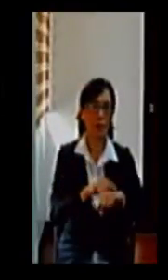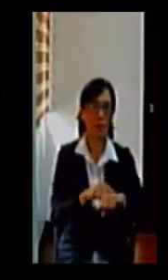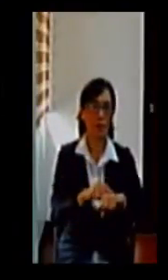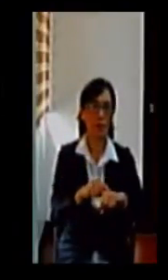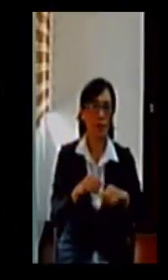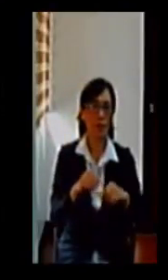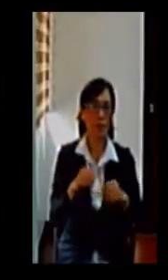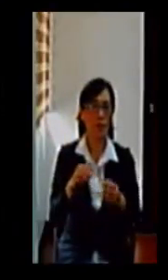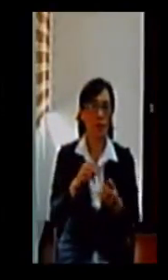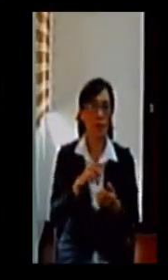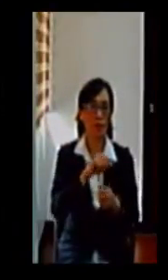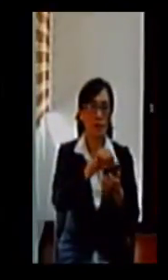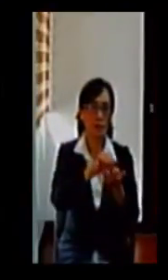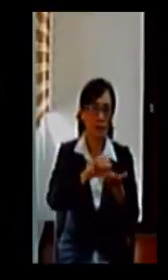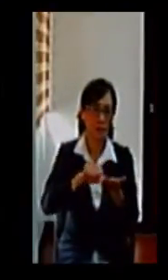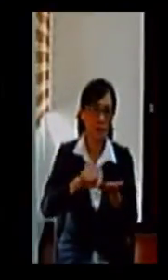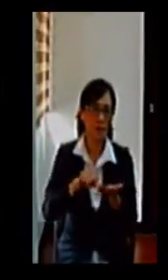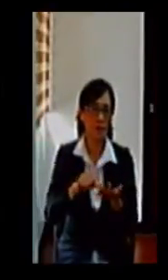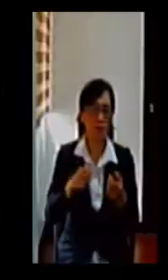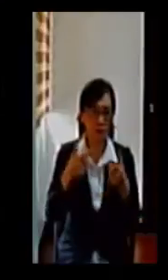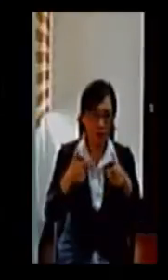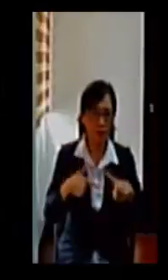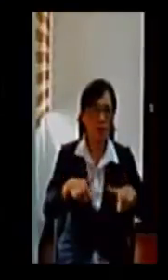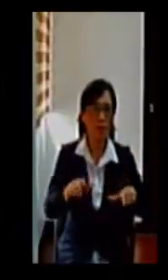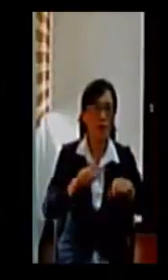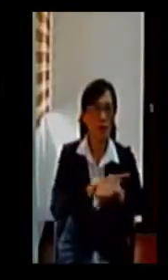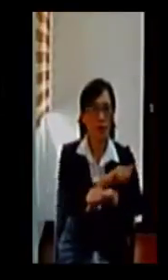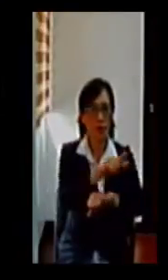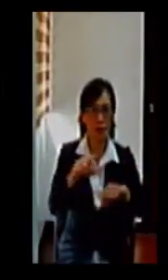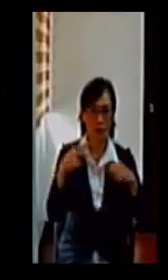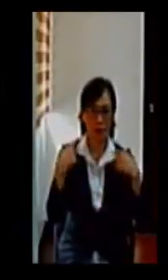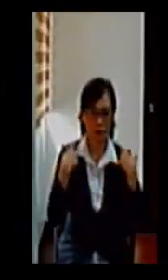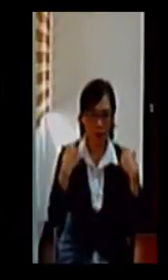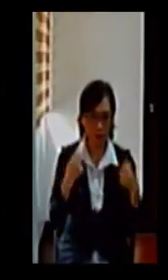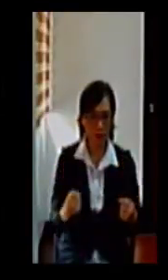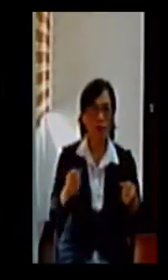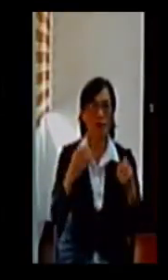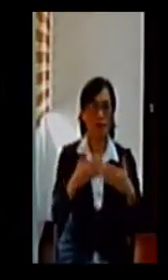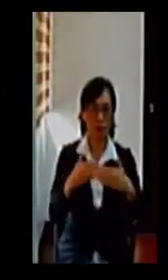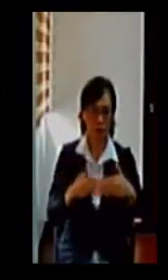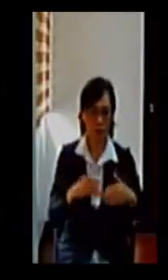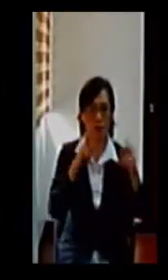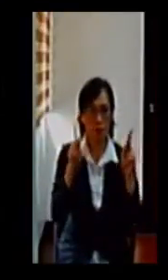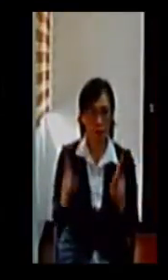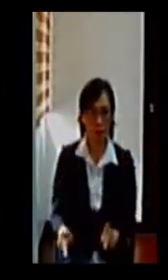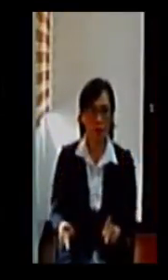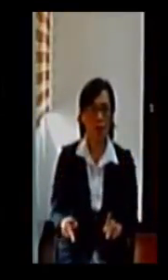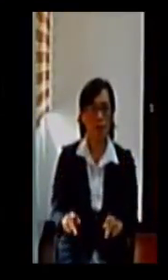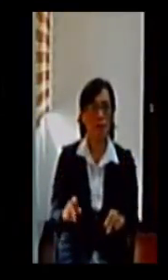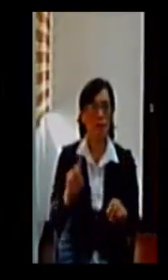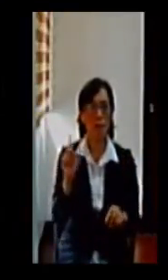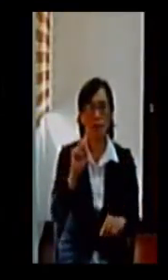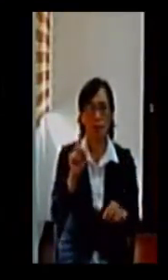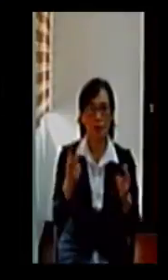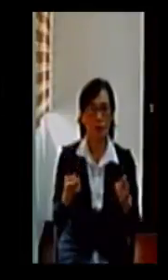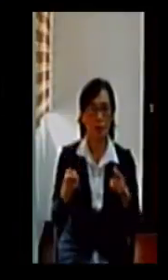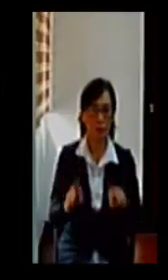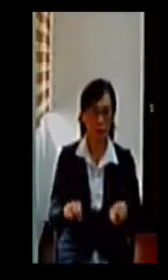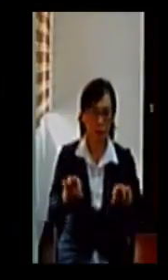heal. So let the land heal first before you plant. This is what happened in Marikina Watershed. Because of the